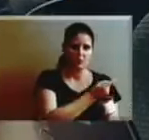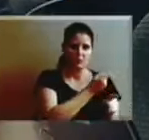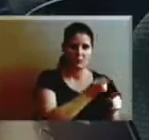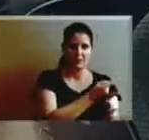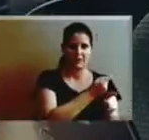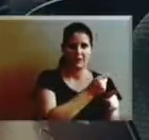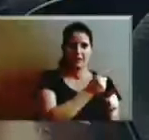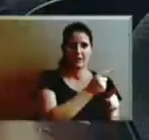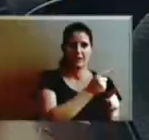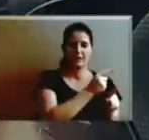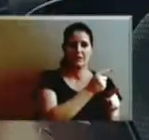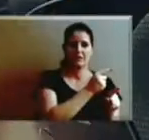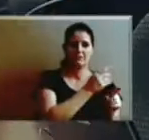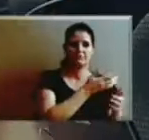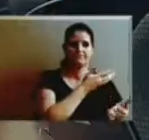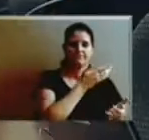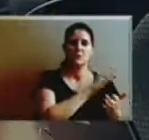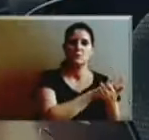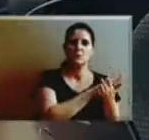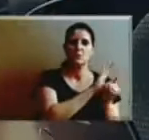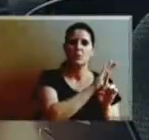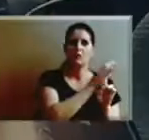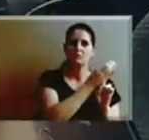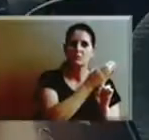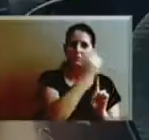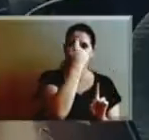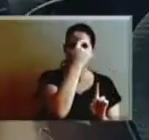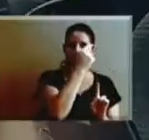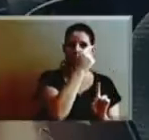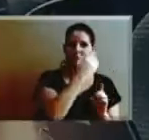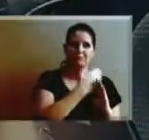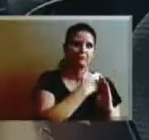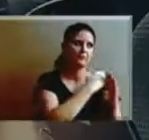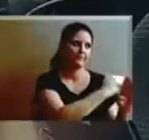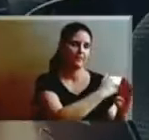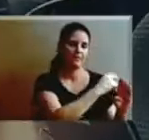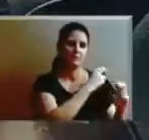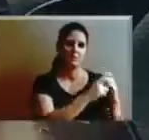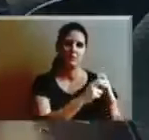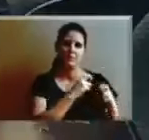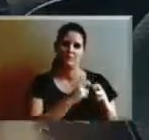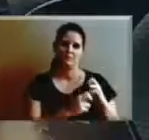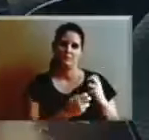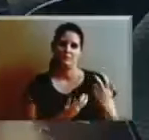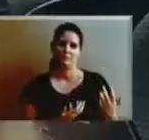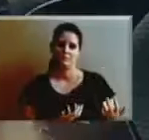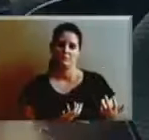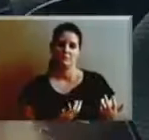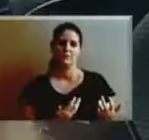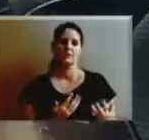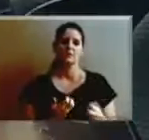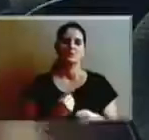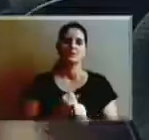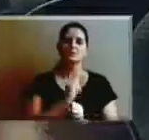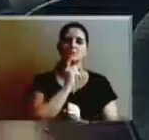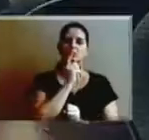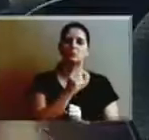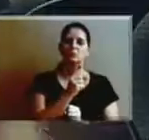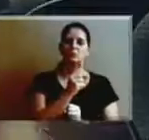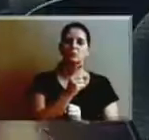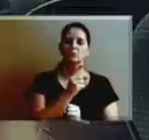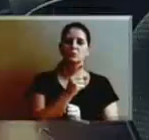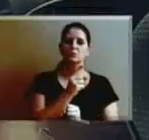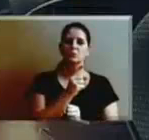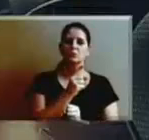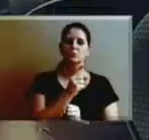And we can be assured when we have to suspend, we've done our part to ensure that we have the right environment. And of course, just